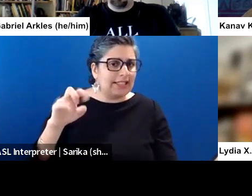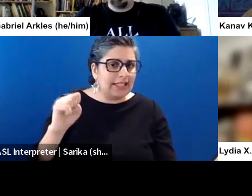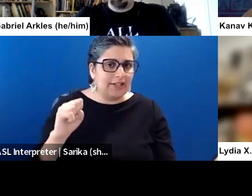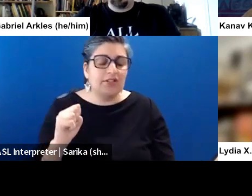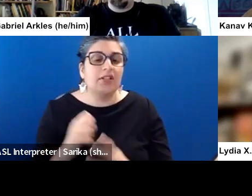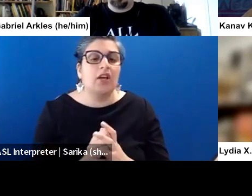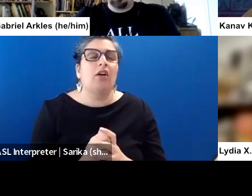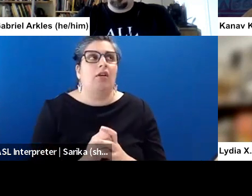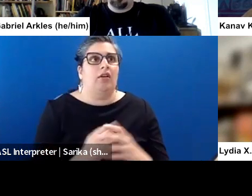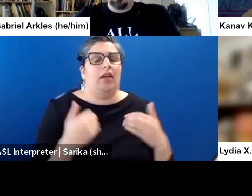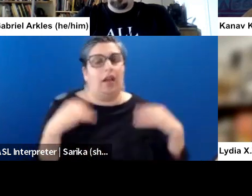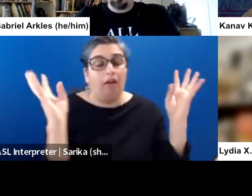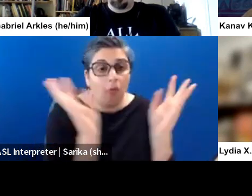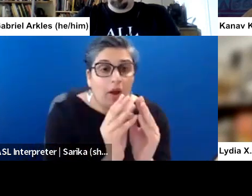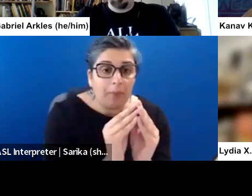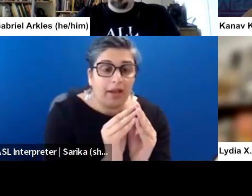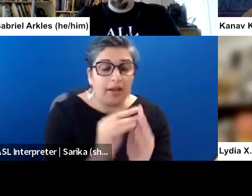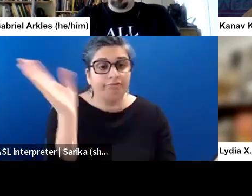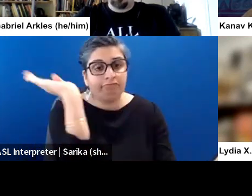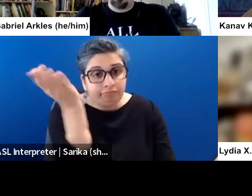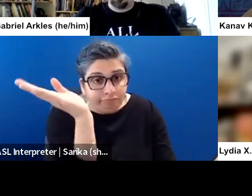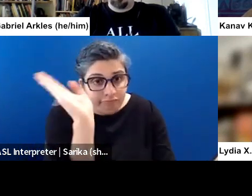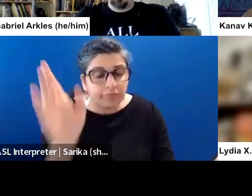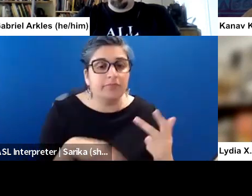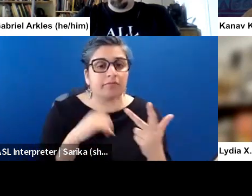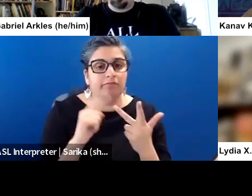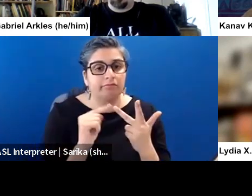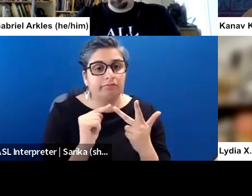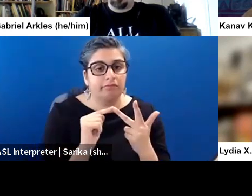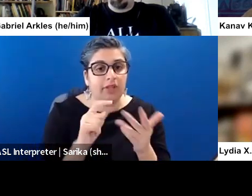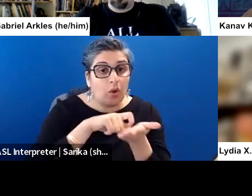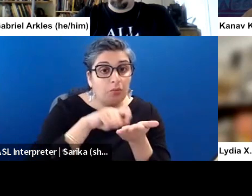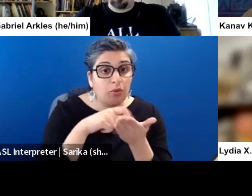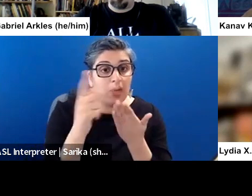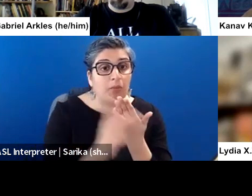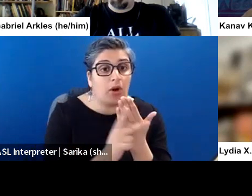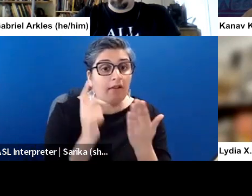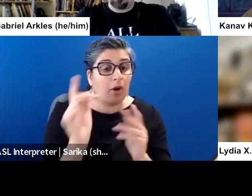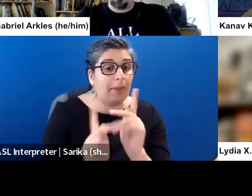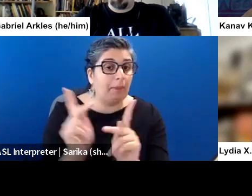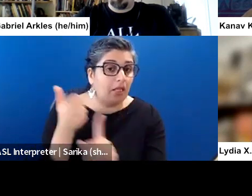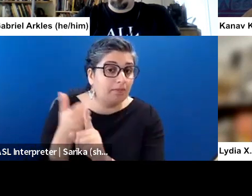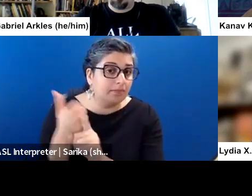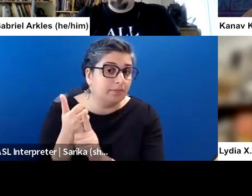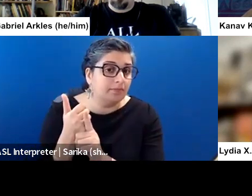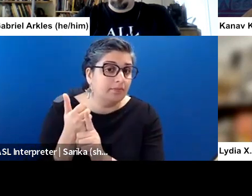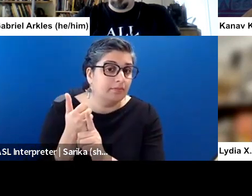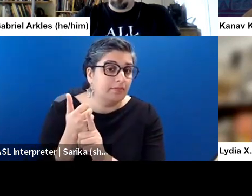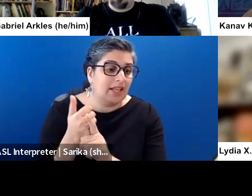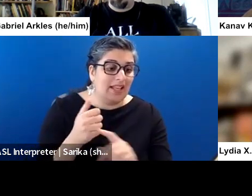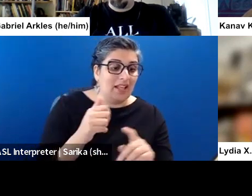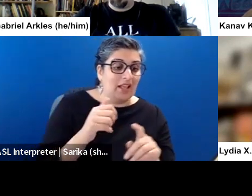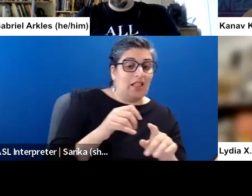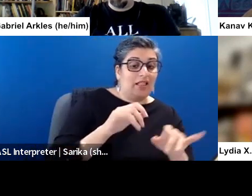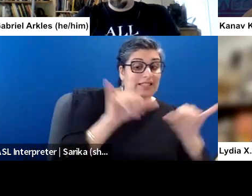webinars, we have speakers bureau, we have a writing program for people who are actually system impacted. We